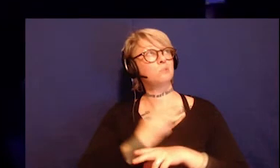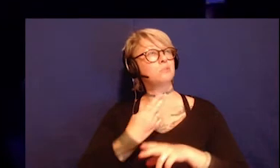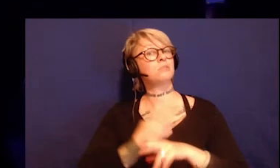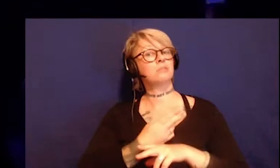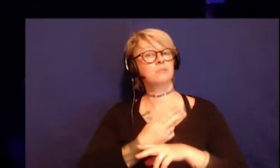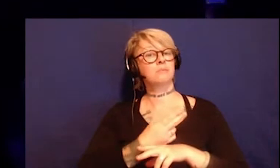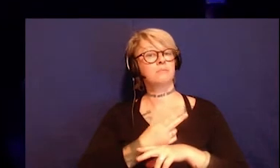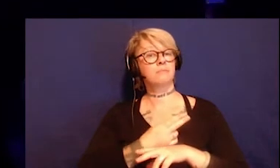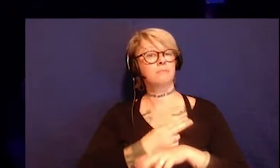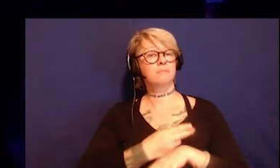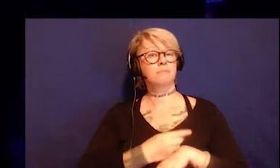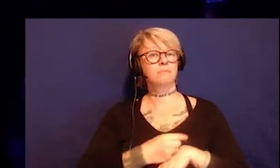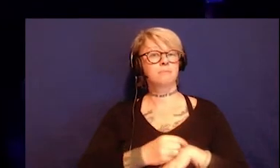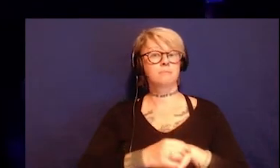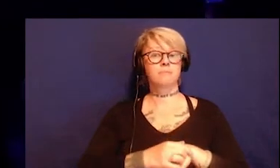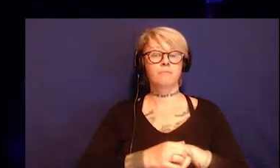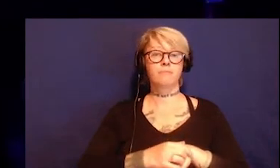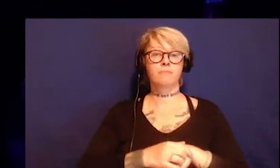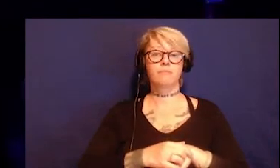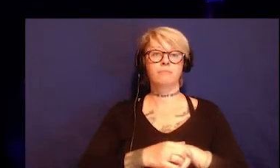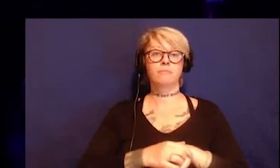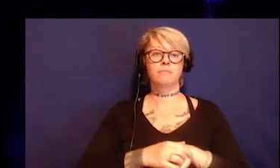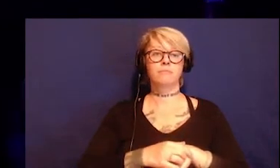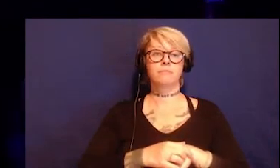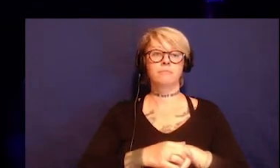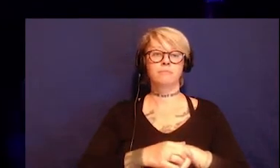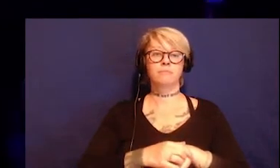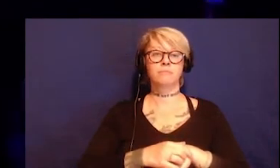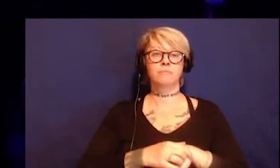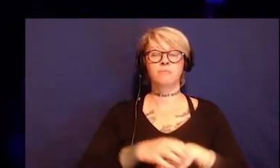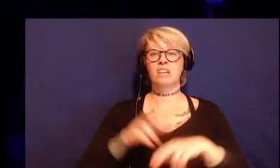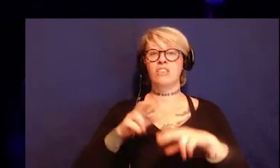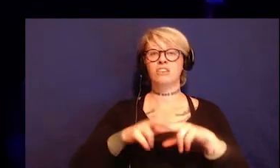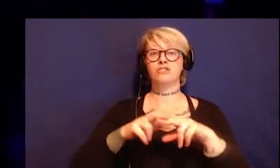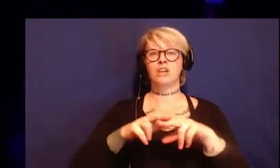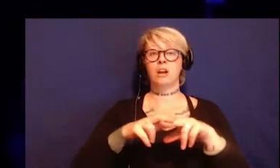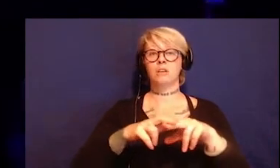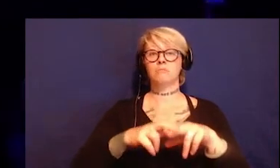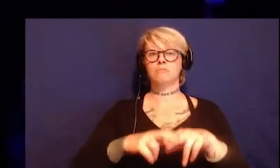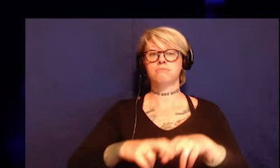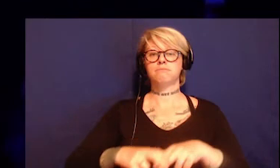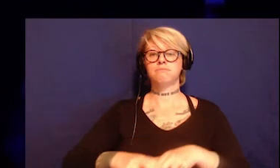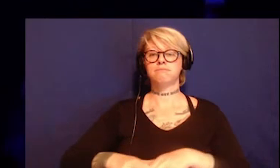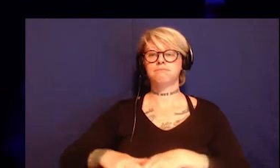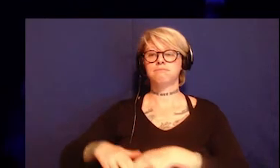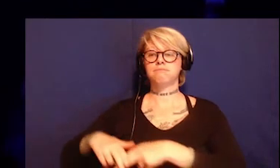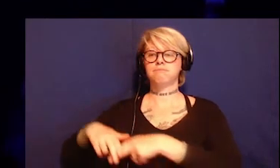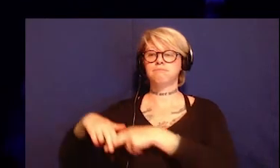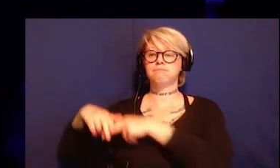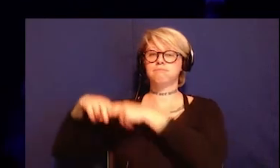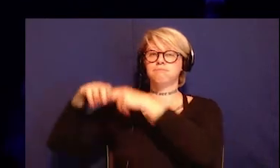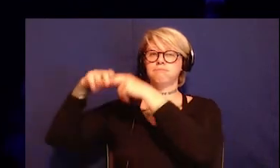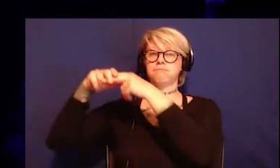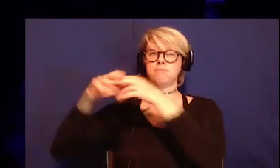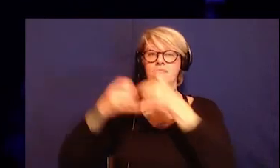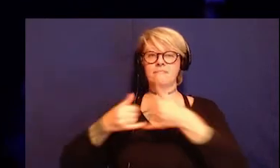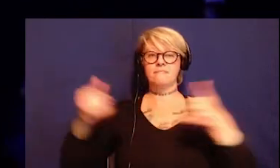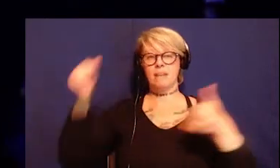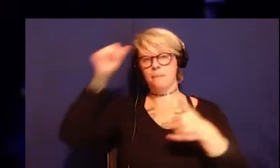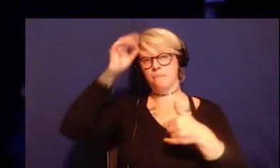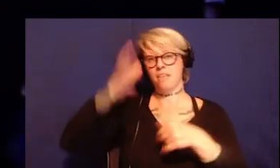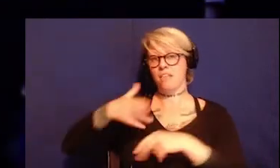The lounge chair recedes into the infinite abyss, bringing a fat man with it. Scene